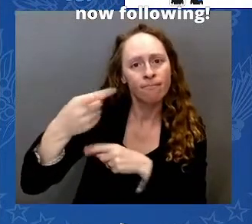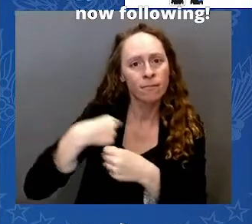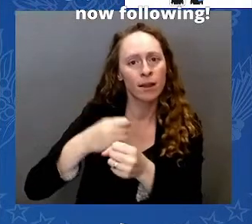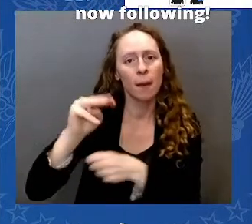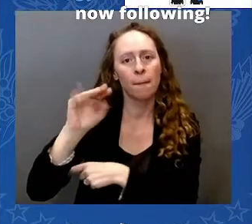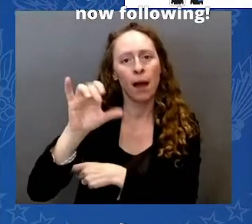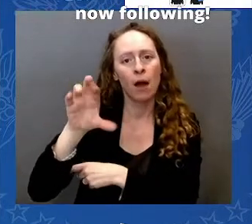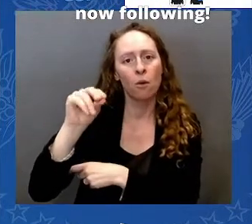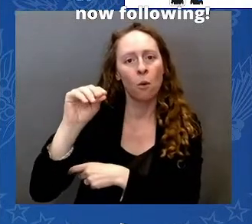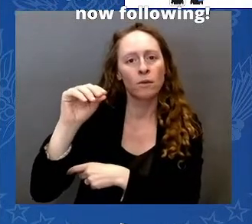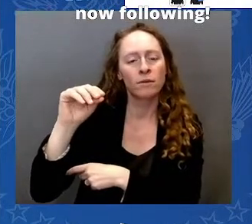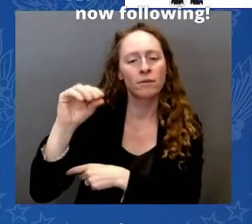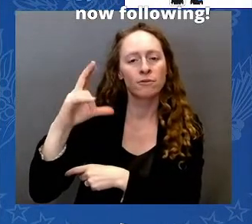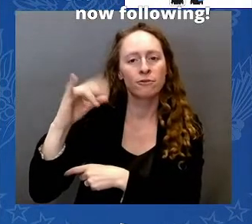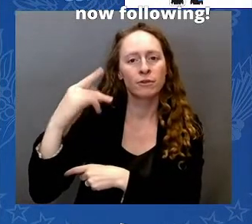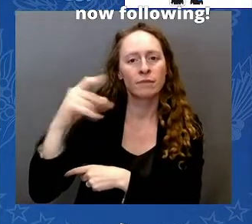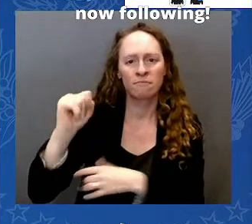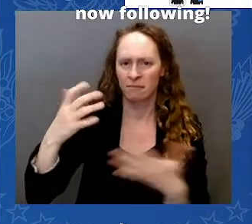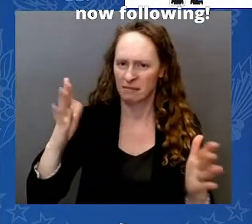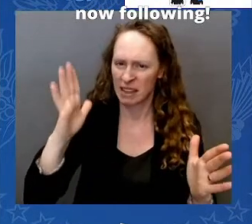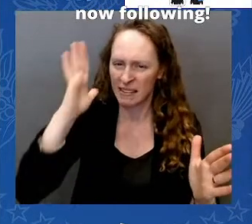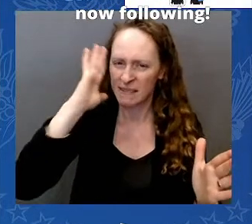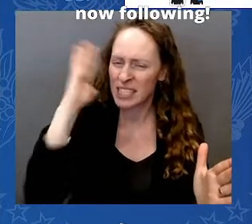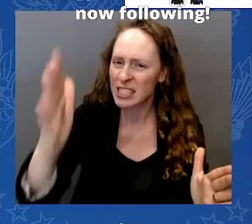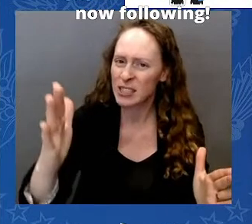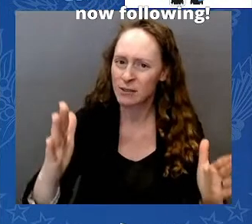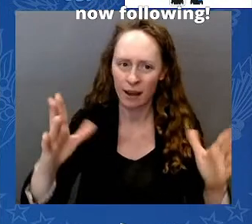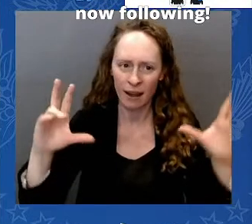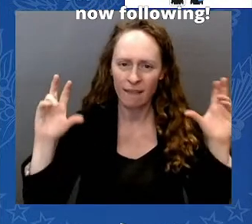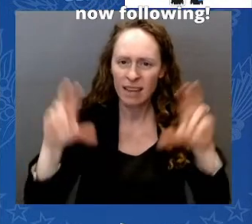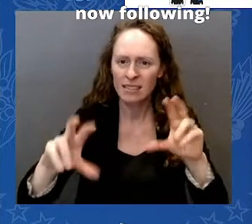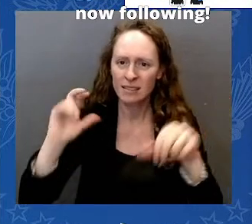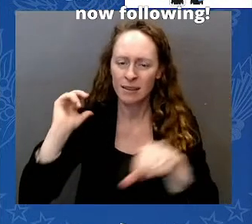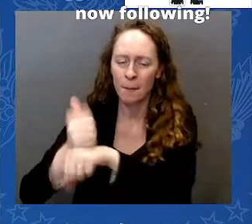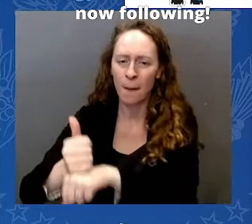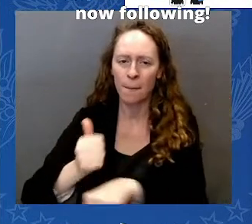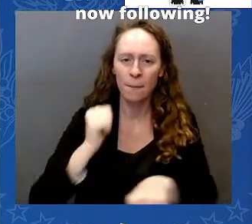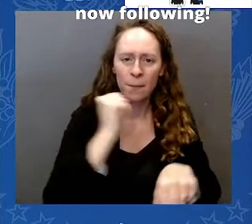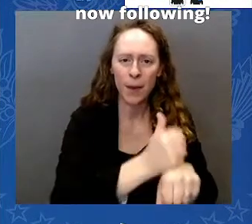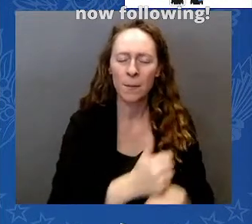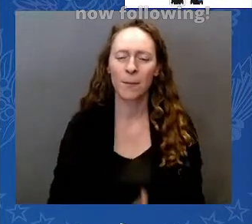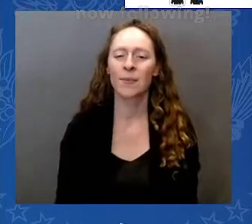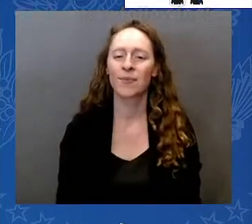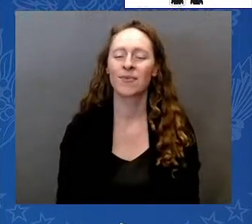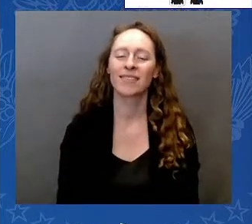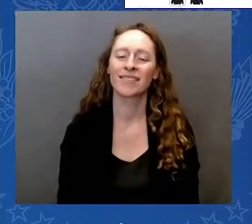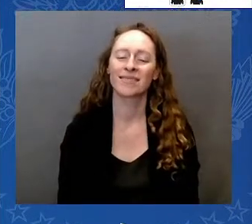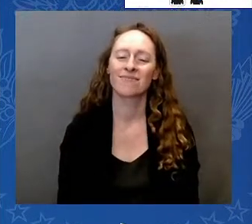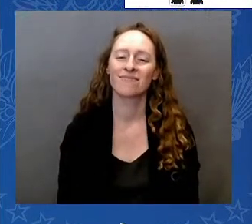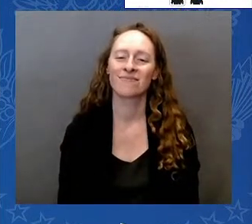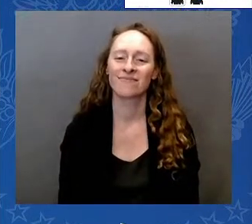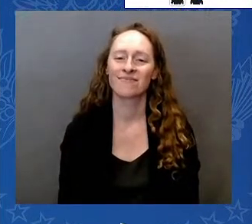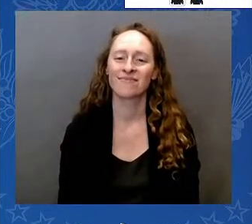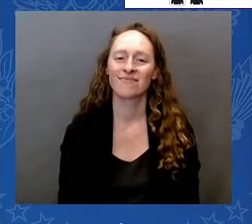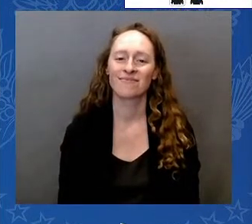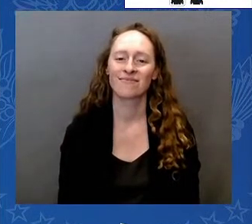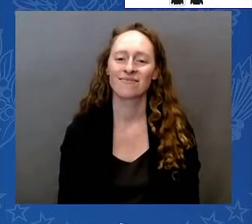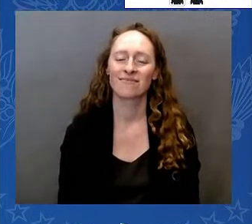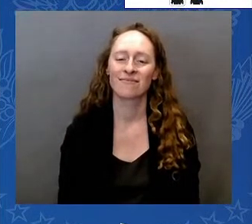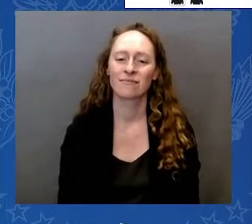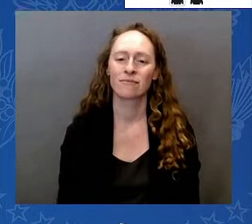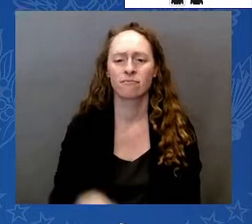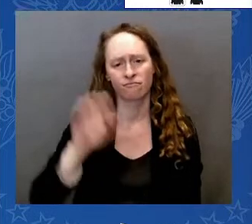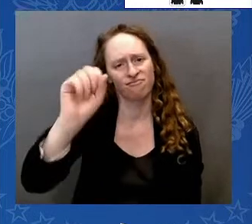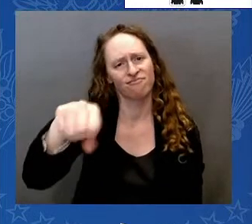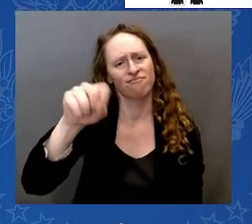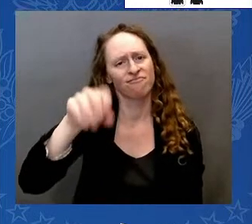And we all know it's been 4 or 5 years in this country, the last 4 or 5, a lot of things have been tough for people. A lot of things have been tough, and they're still